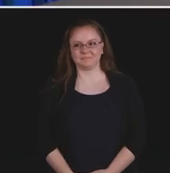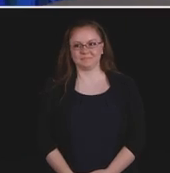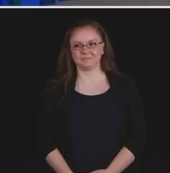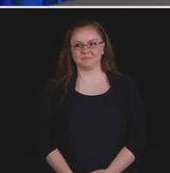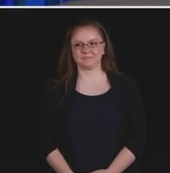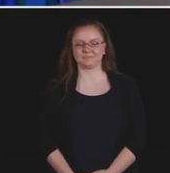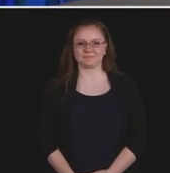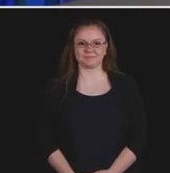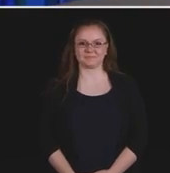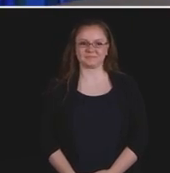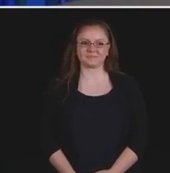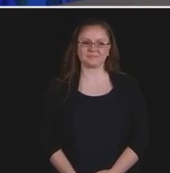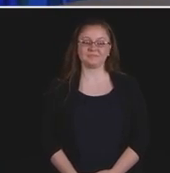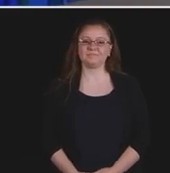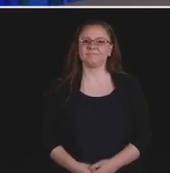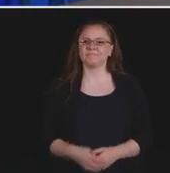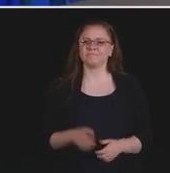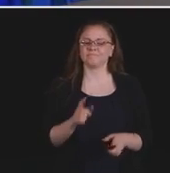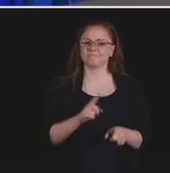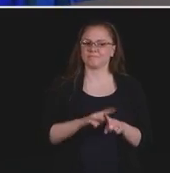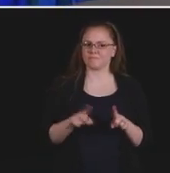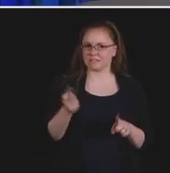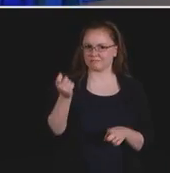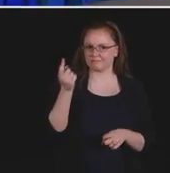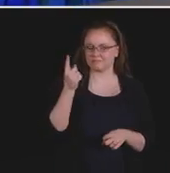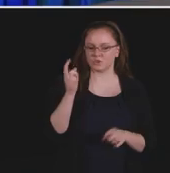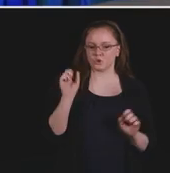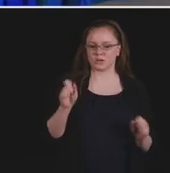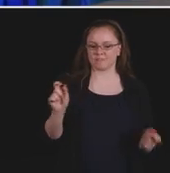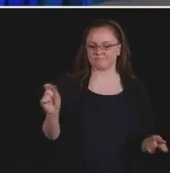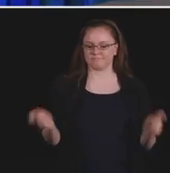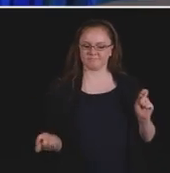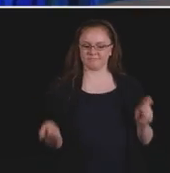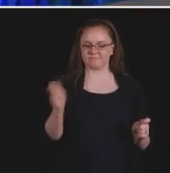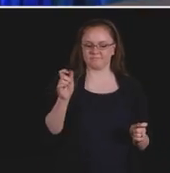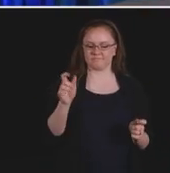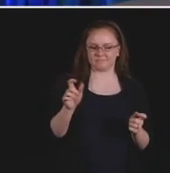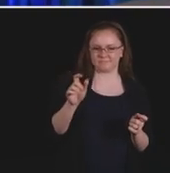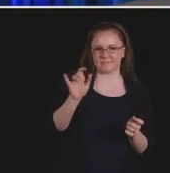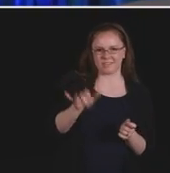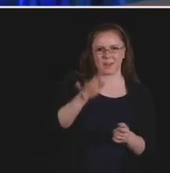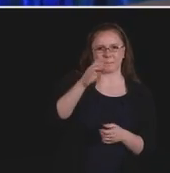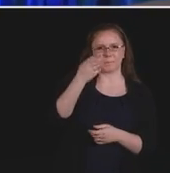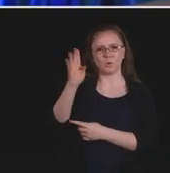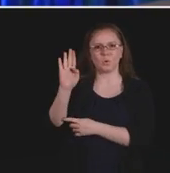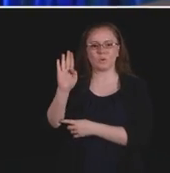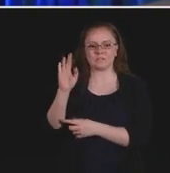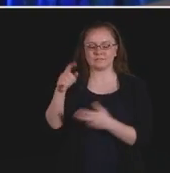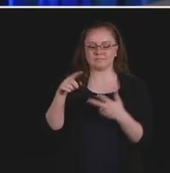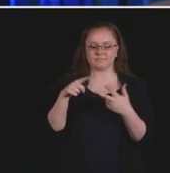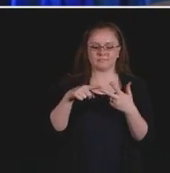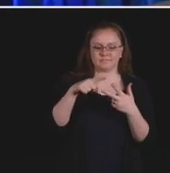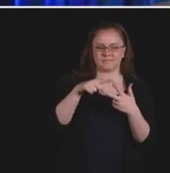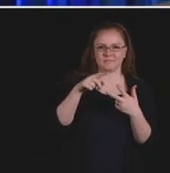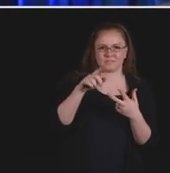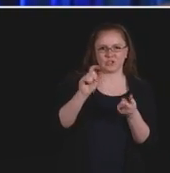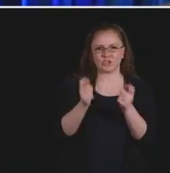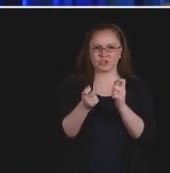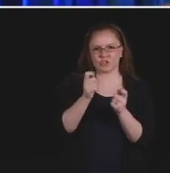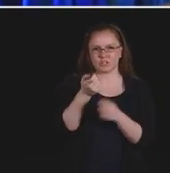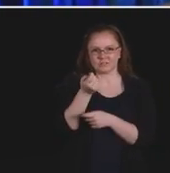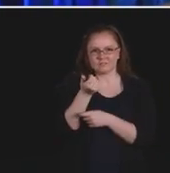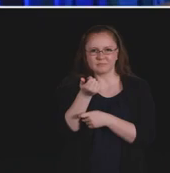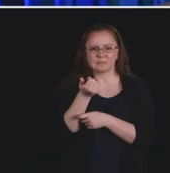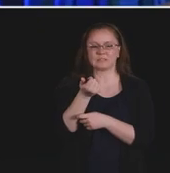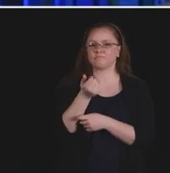We also could tune the color of the blue by simply changing the manganese to indium ratio, which has never been done.